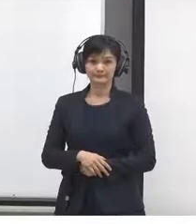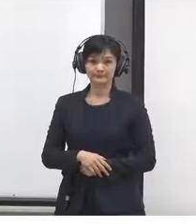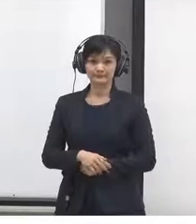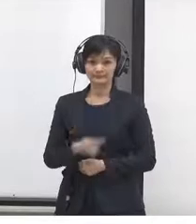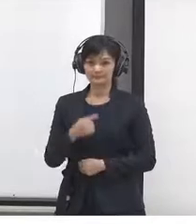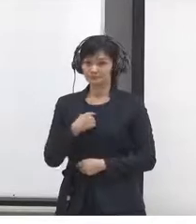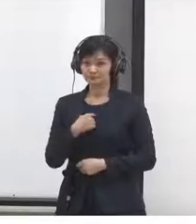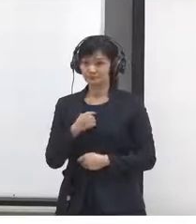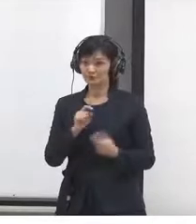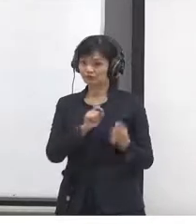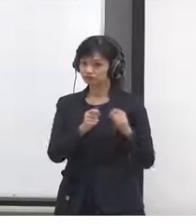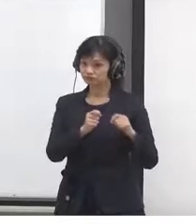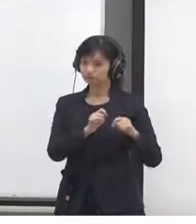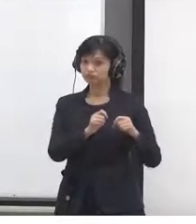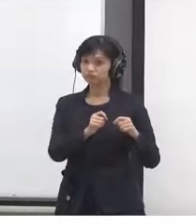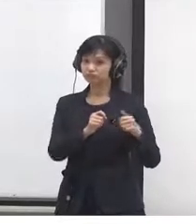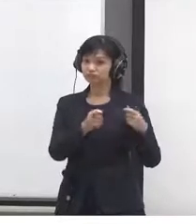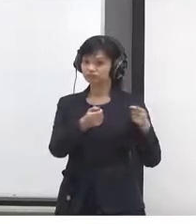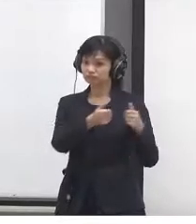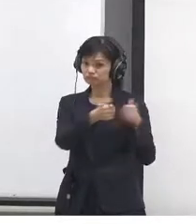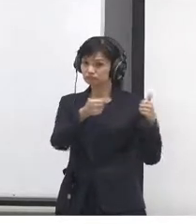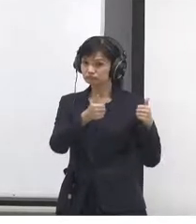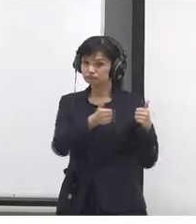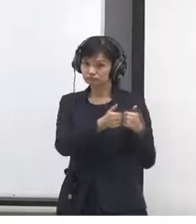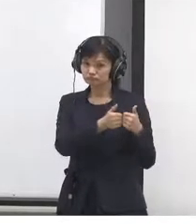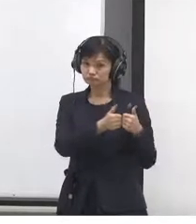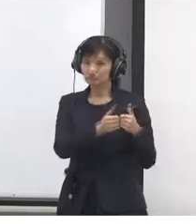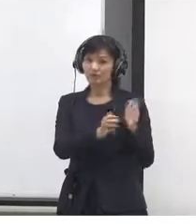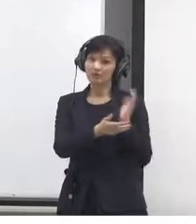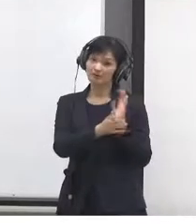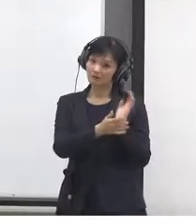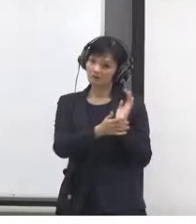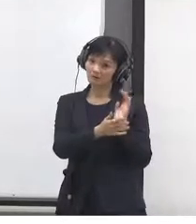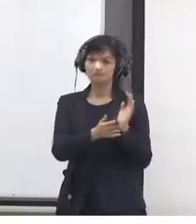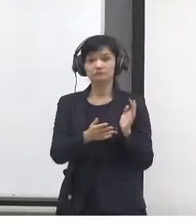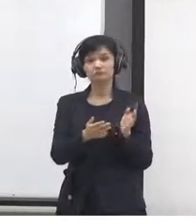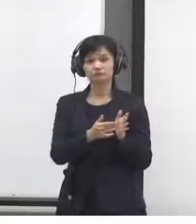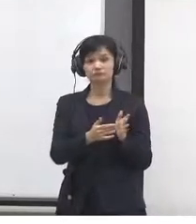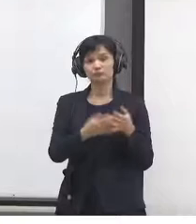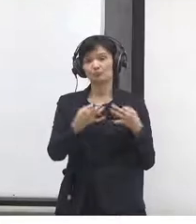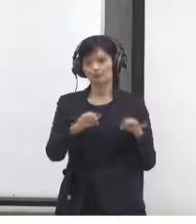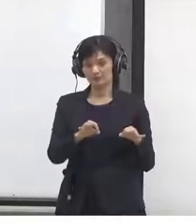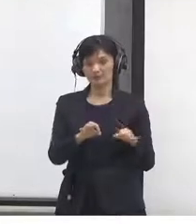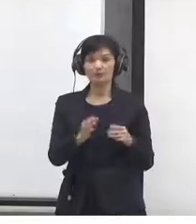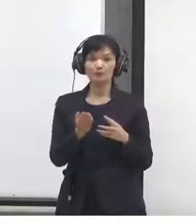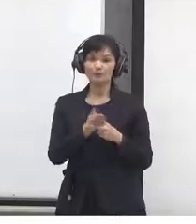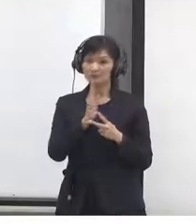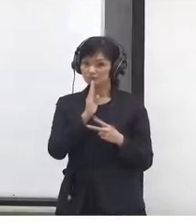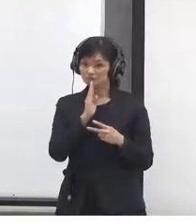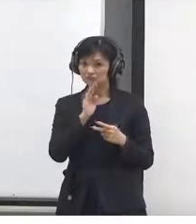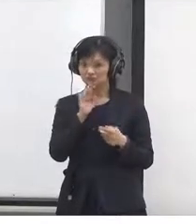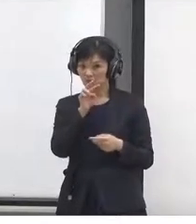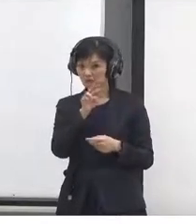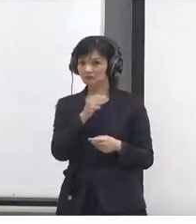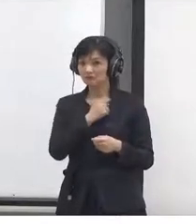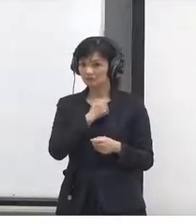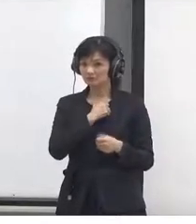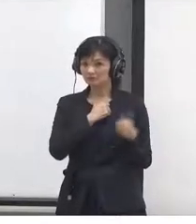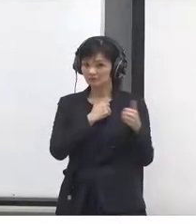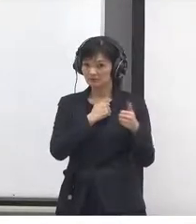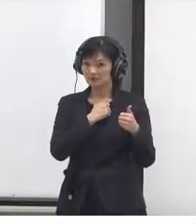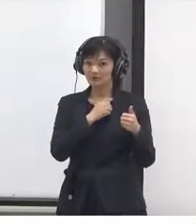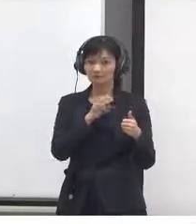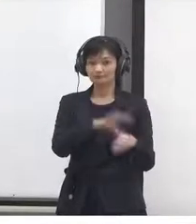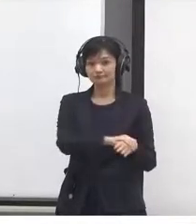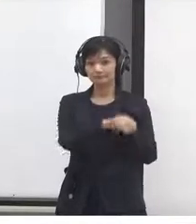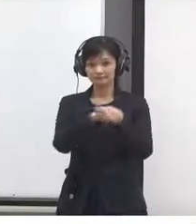each other. Then it's one person is together. Then we can do it. So maybe it's the first in